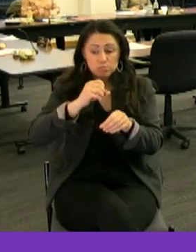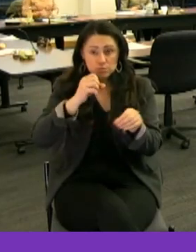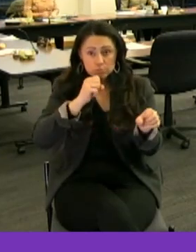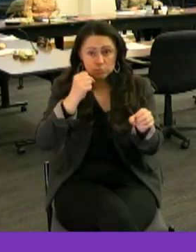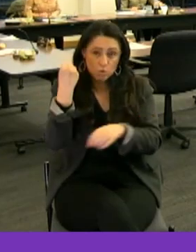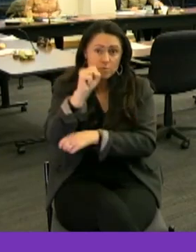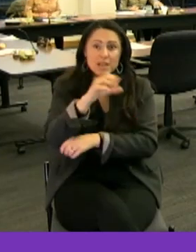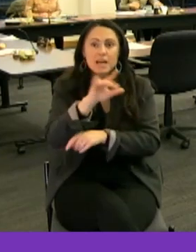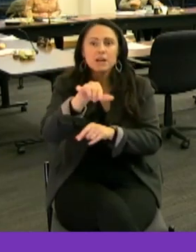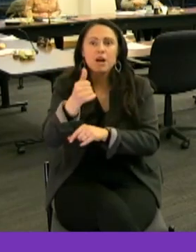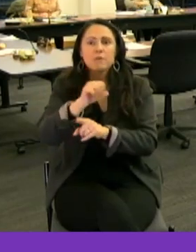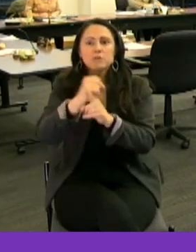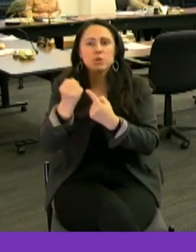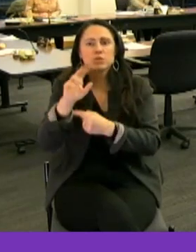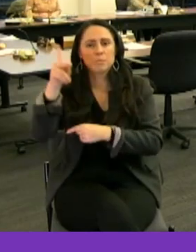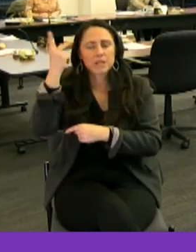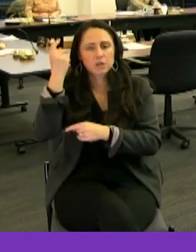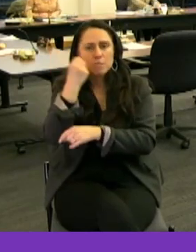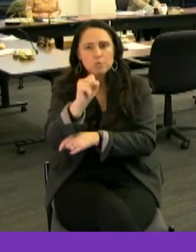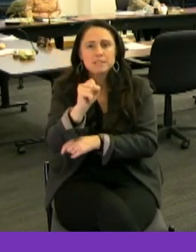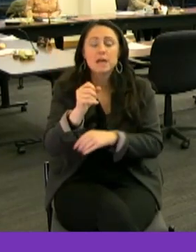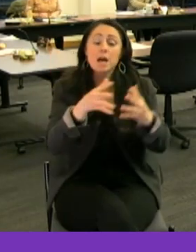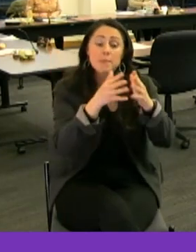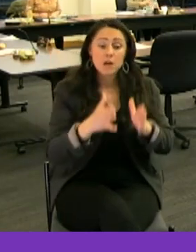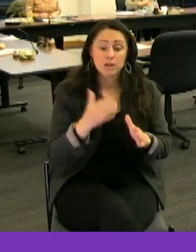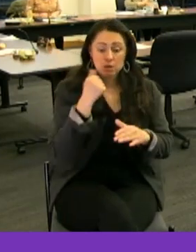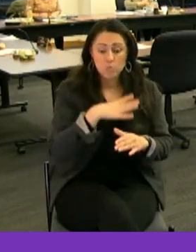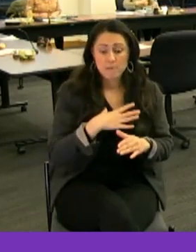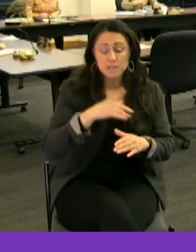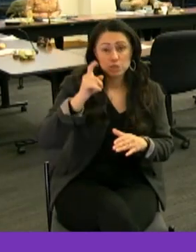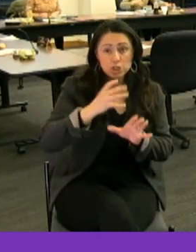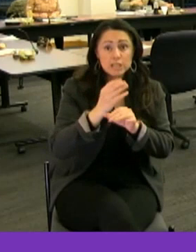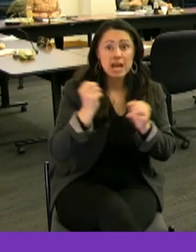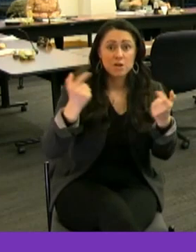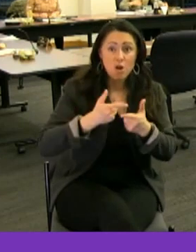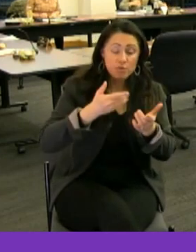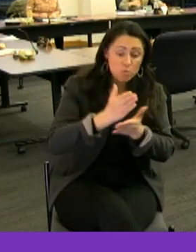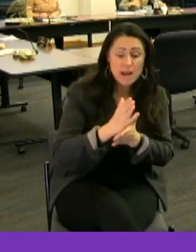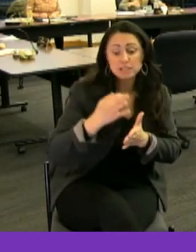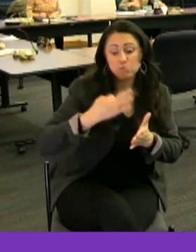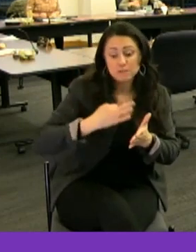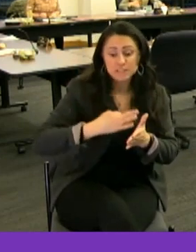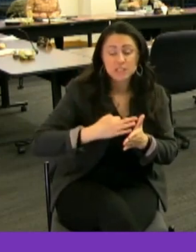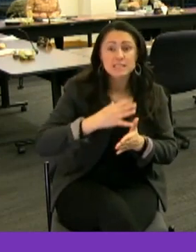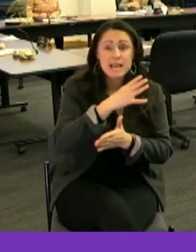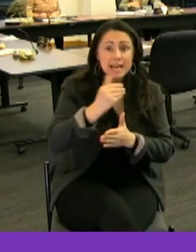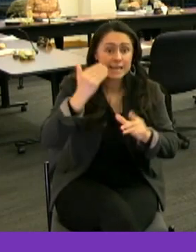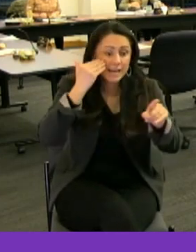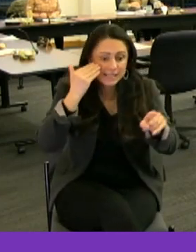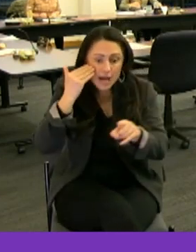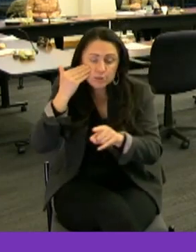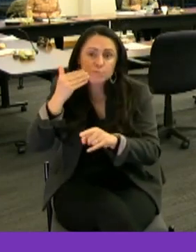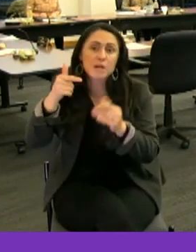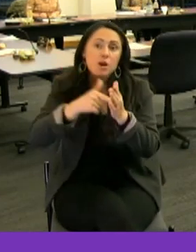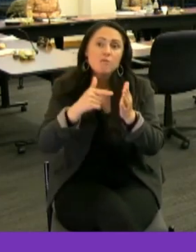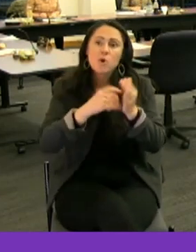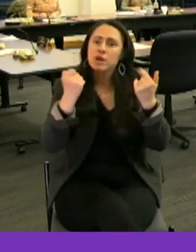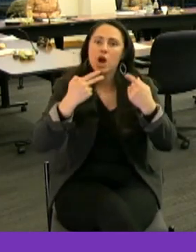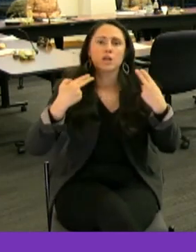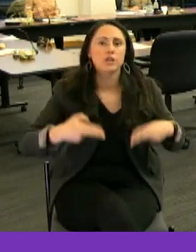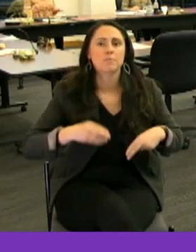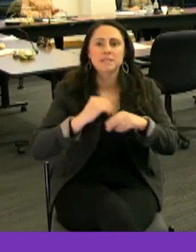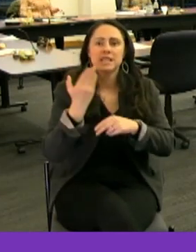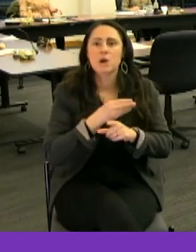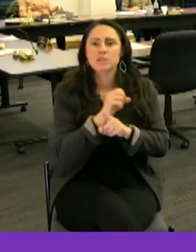movements. And whereas American women deserve all the rights, privileges, and acknowledgement afforded all human beings in our